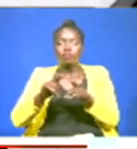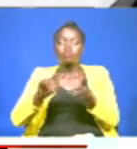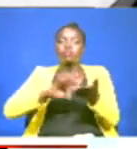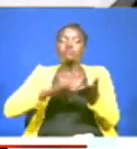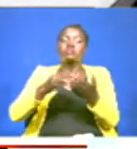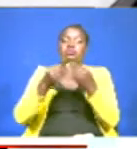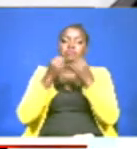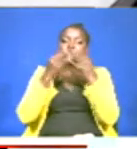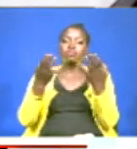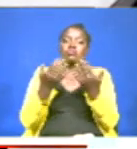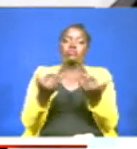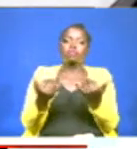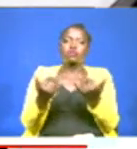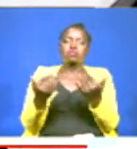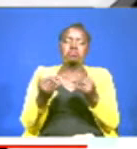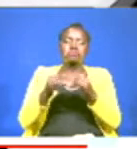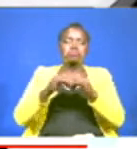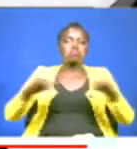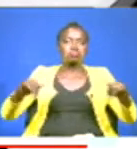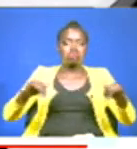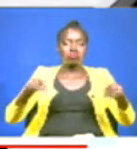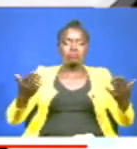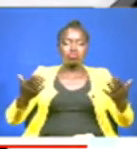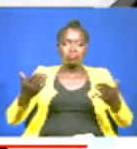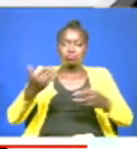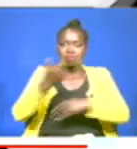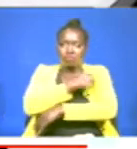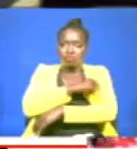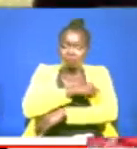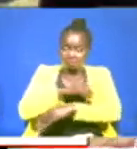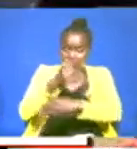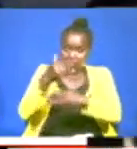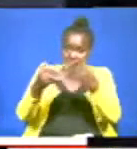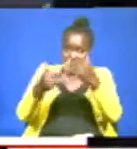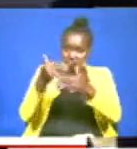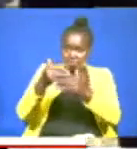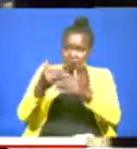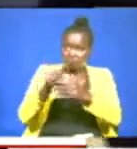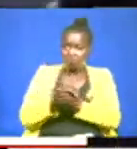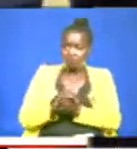are now divided on where the facility should be built.